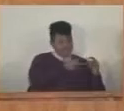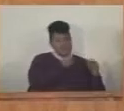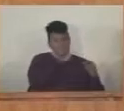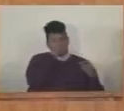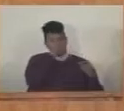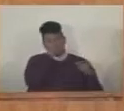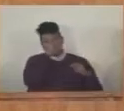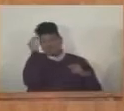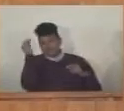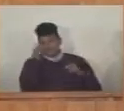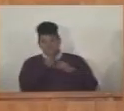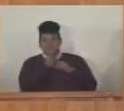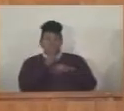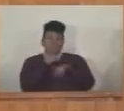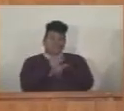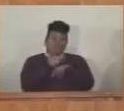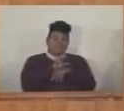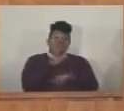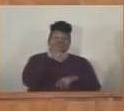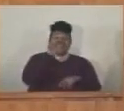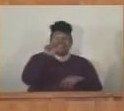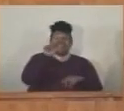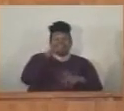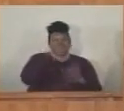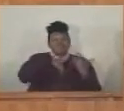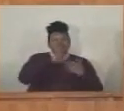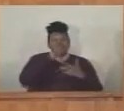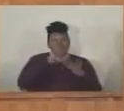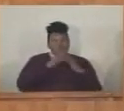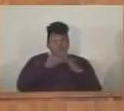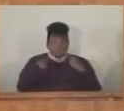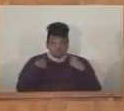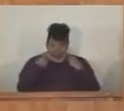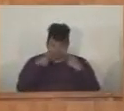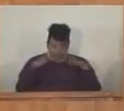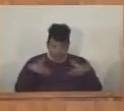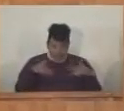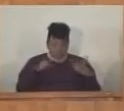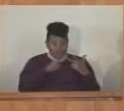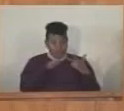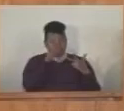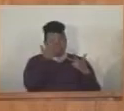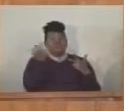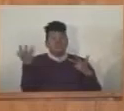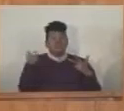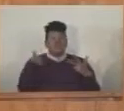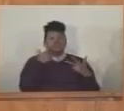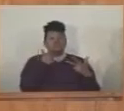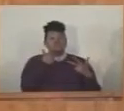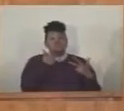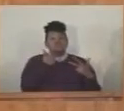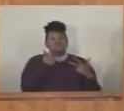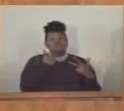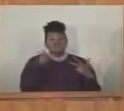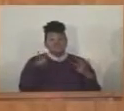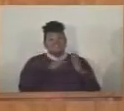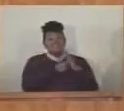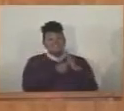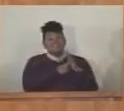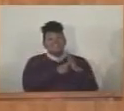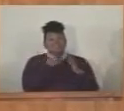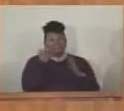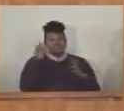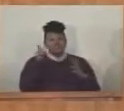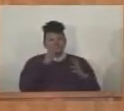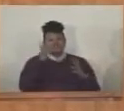sector, churches, civil society, and communities. I haven't seen that. Third thing I said, and this is key if